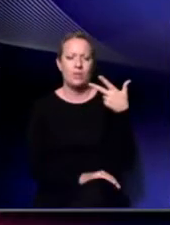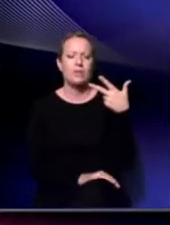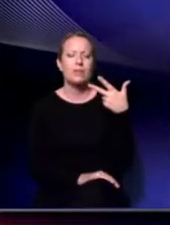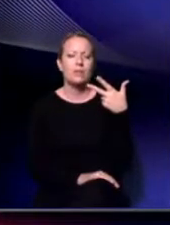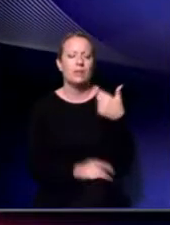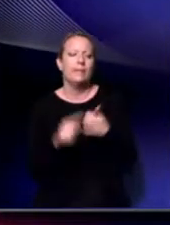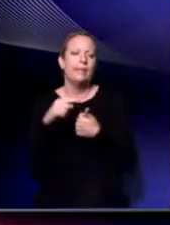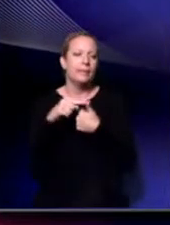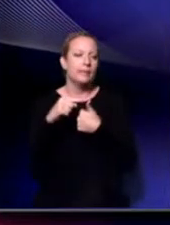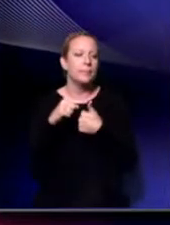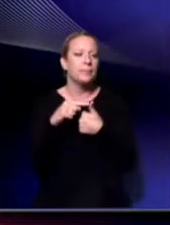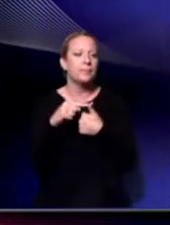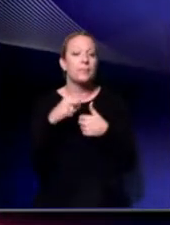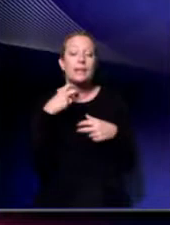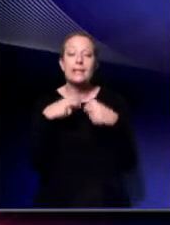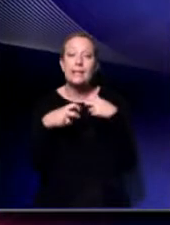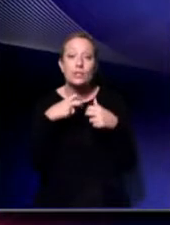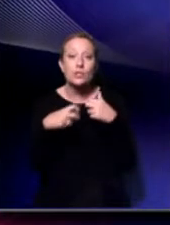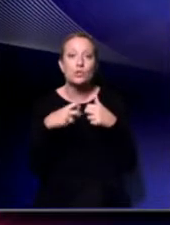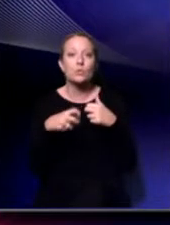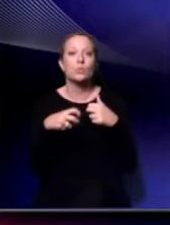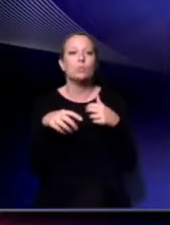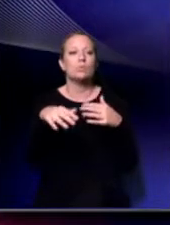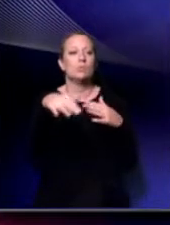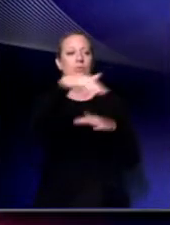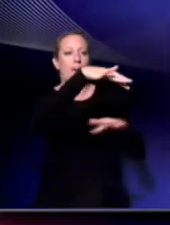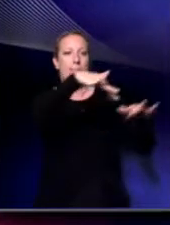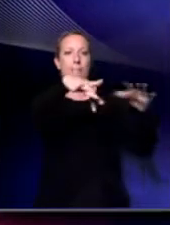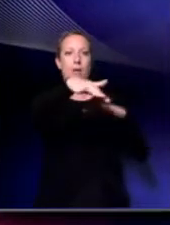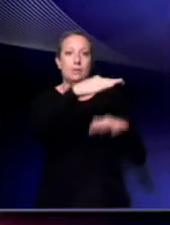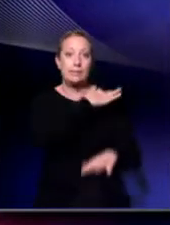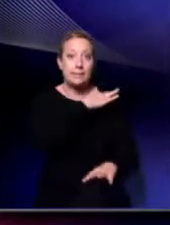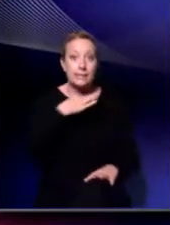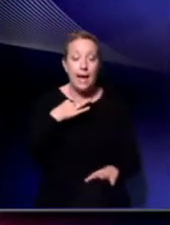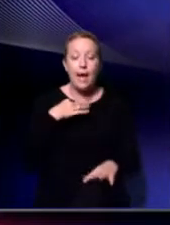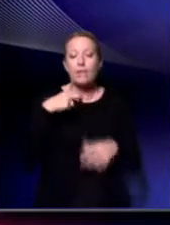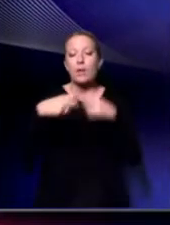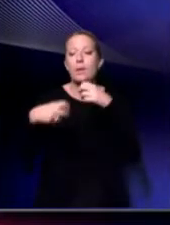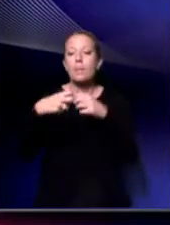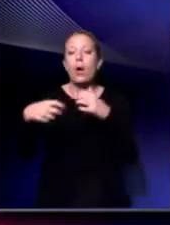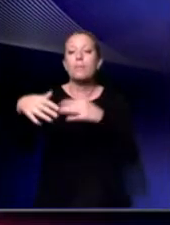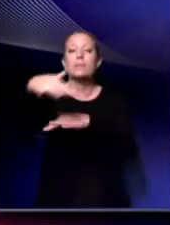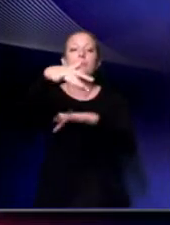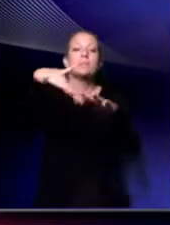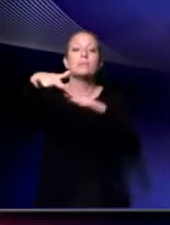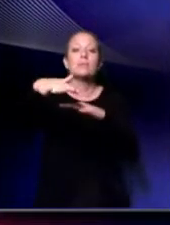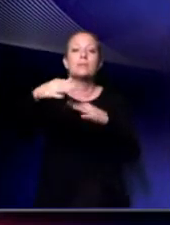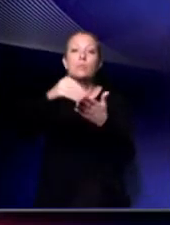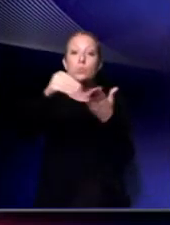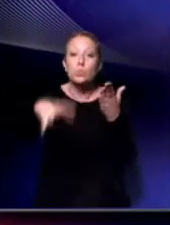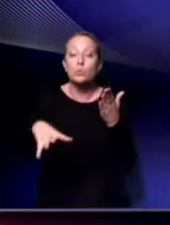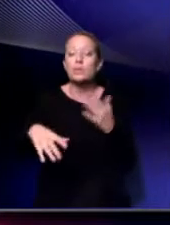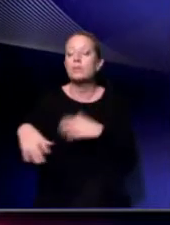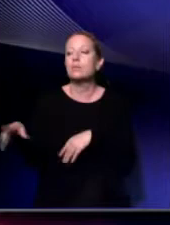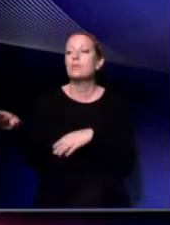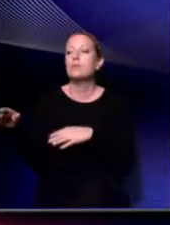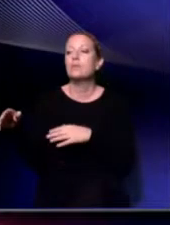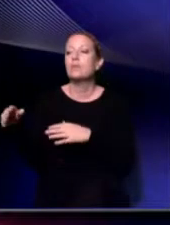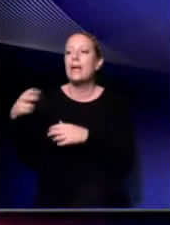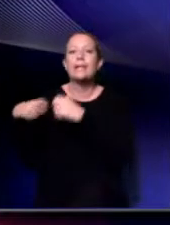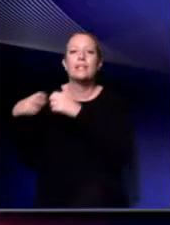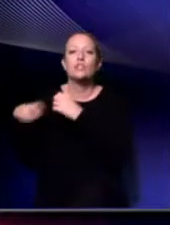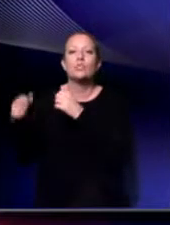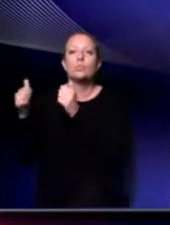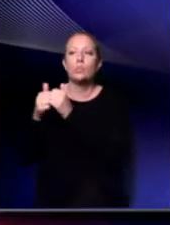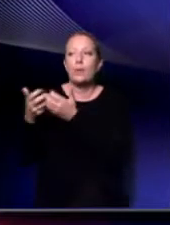issues that arise among the staff, issues that arise among the students, and then issues that arise amongst the public.